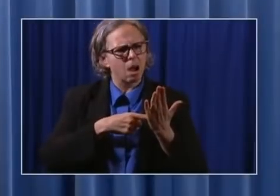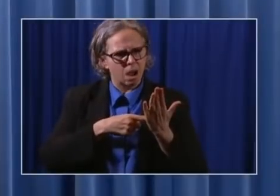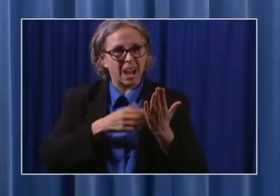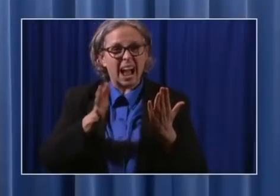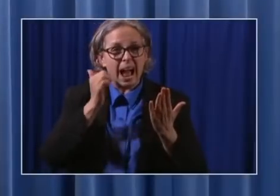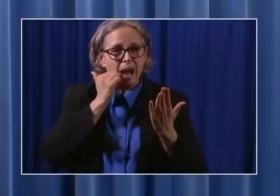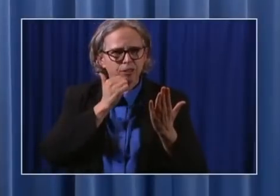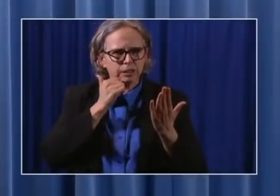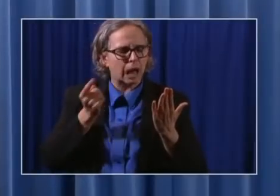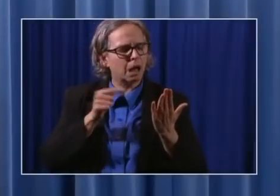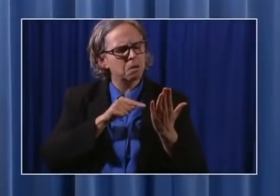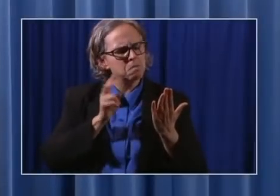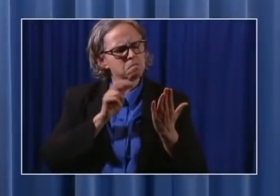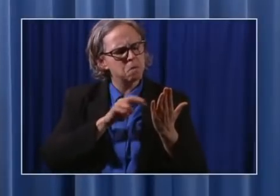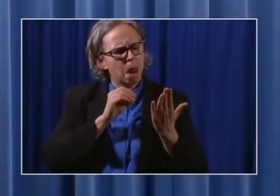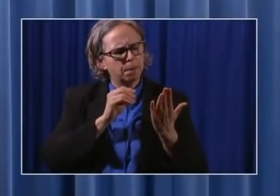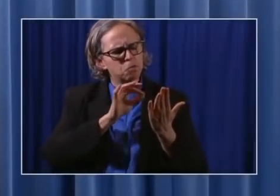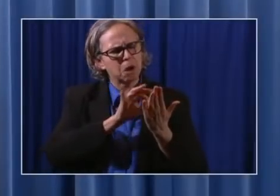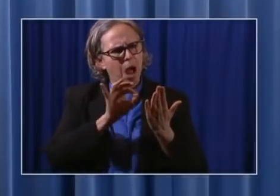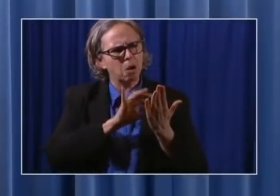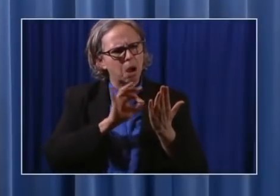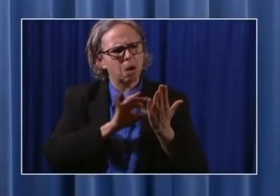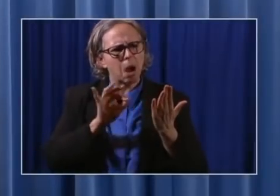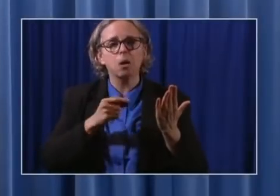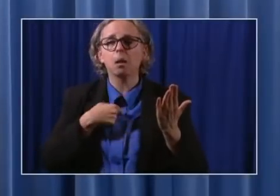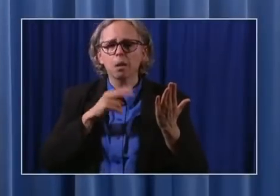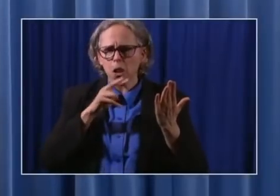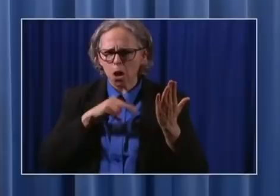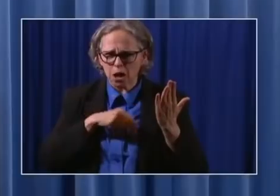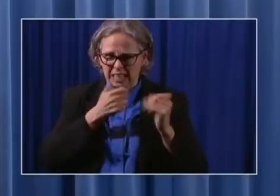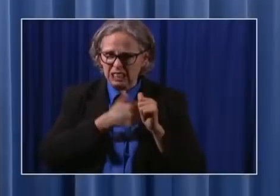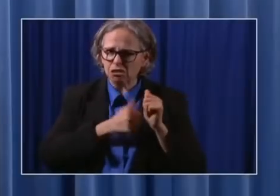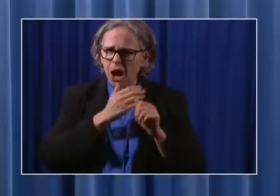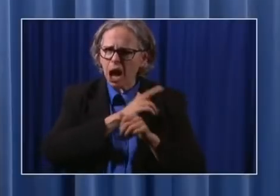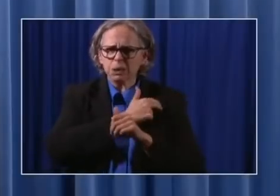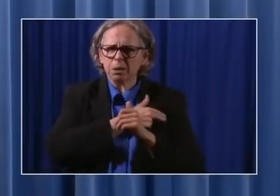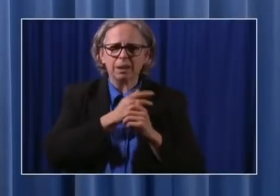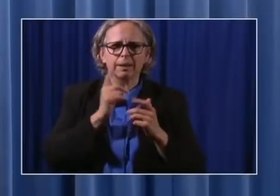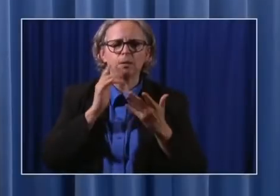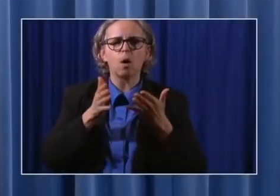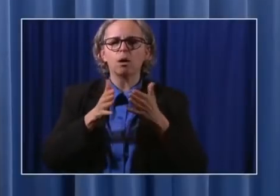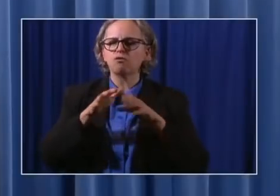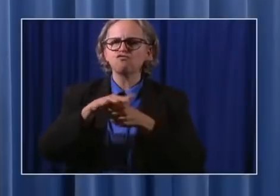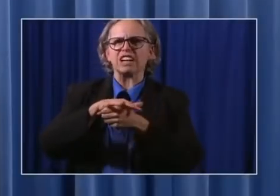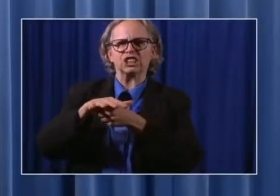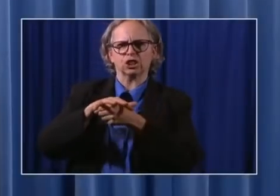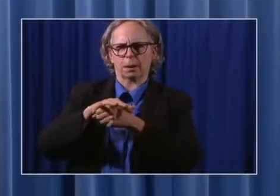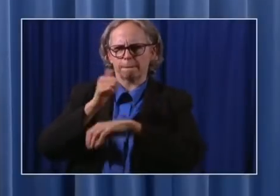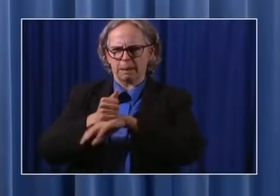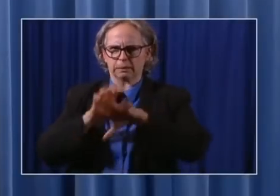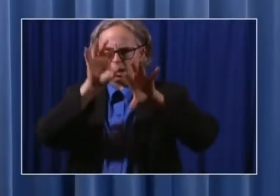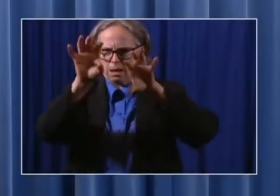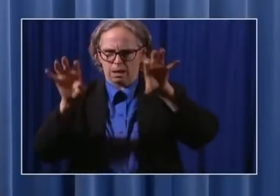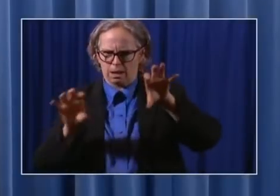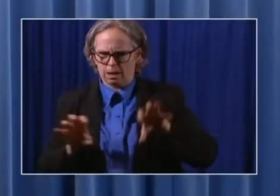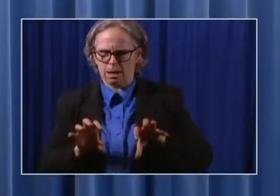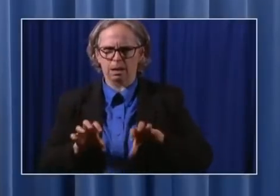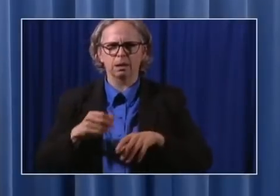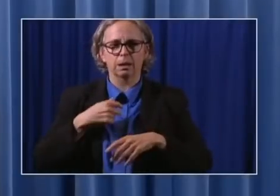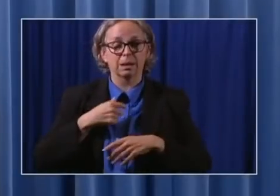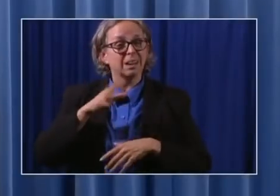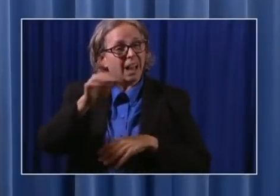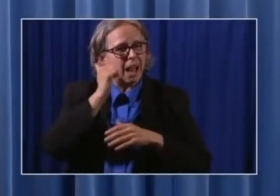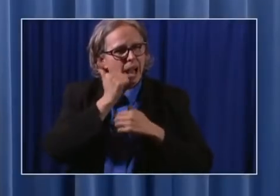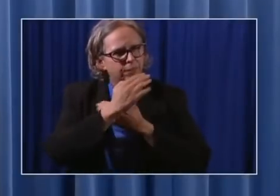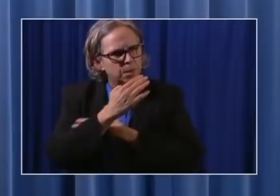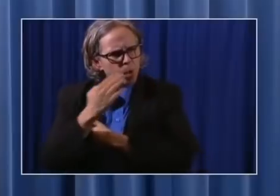not by hospital, but I look at it by region, and that's on my briefing paper every single morning. So we look at those.